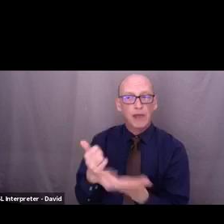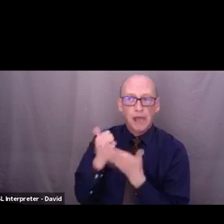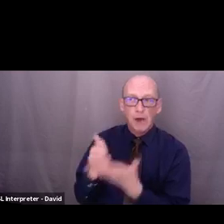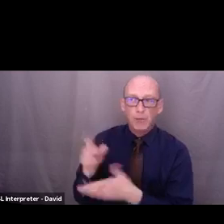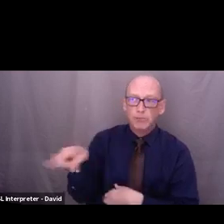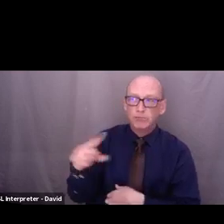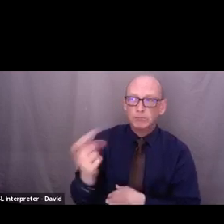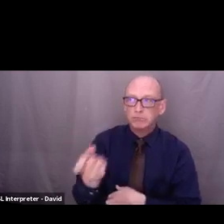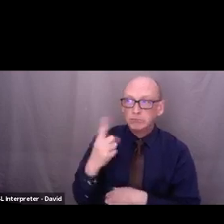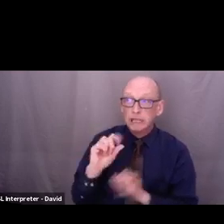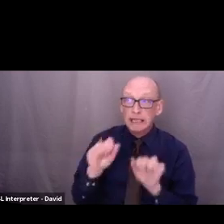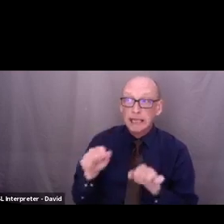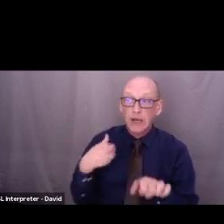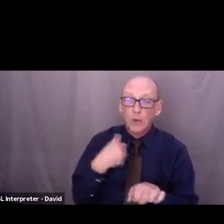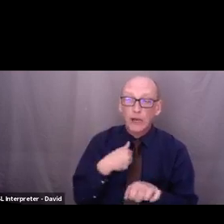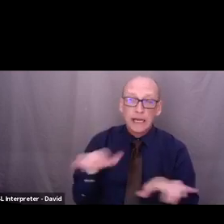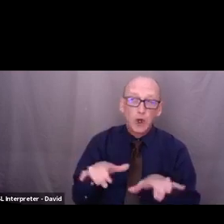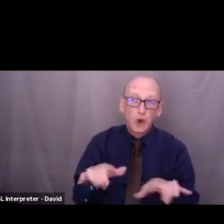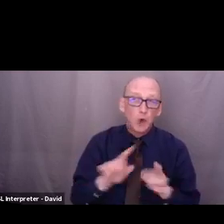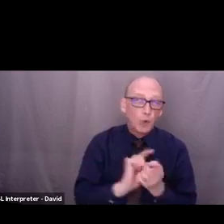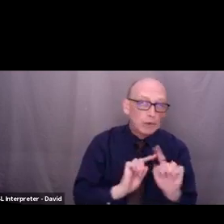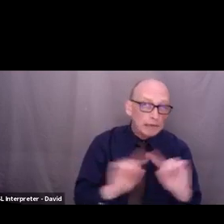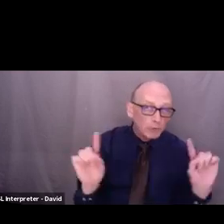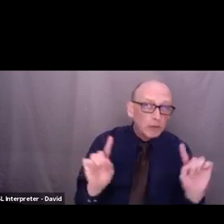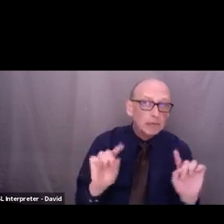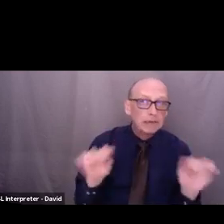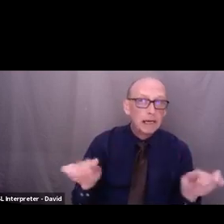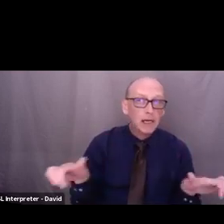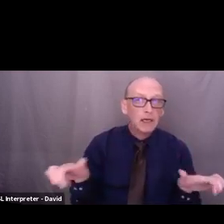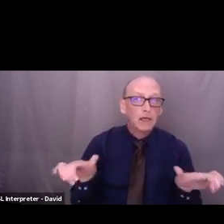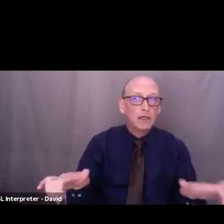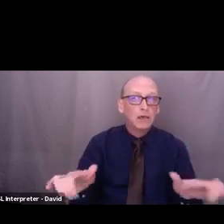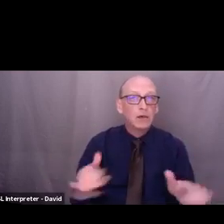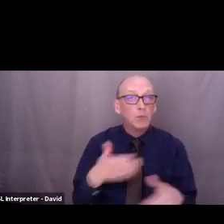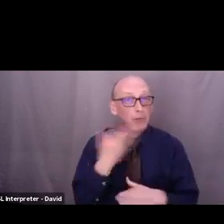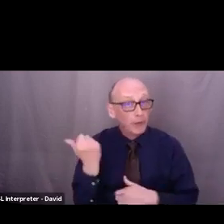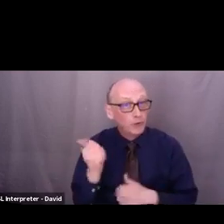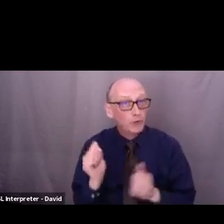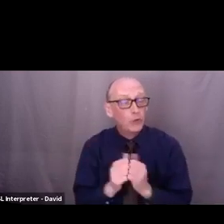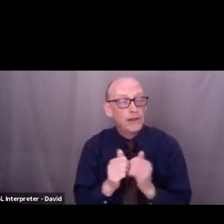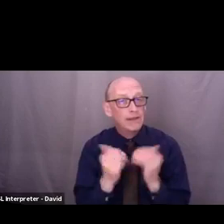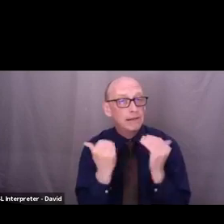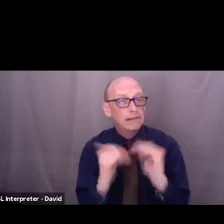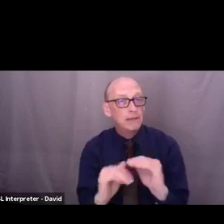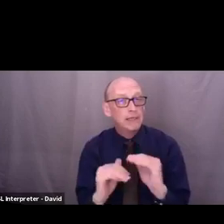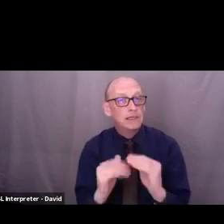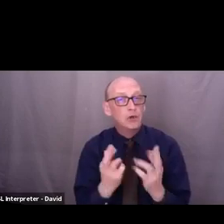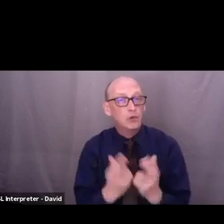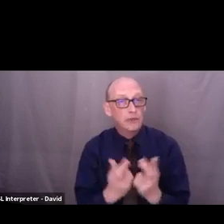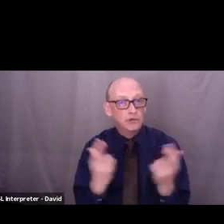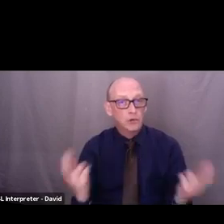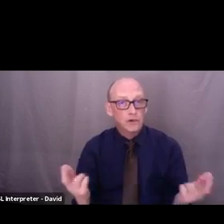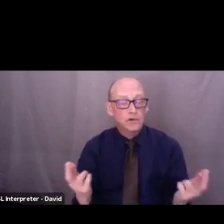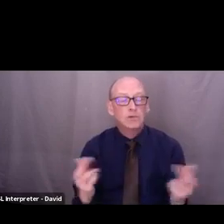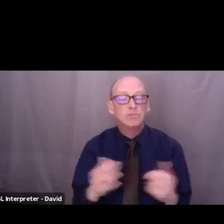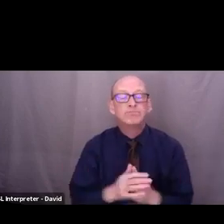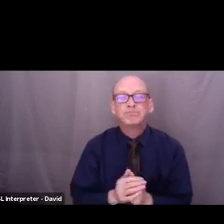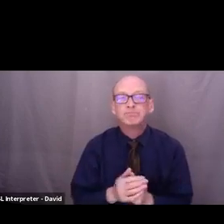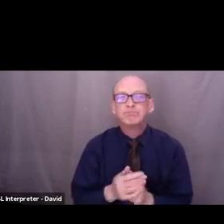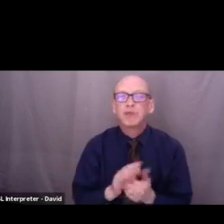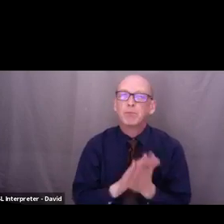understand, can we do it a little bit different, a little bit better with the limited amount of resources and testing capabilities. That turned into something a little bit